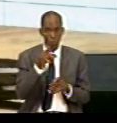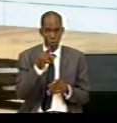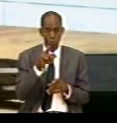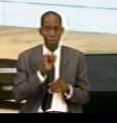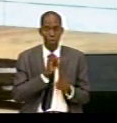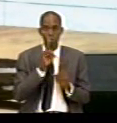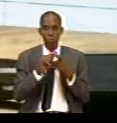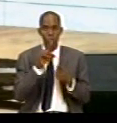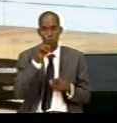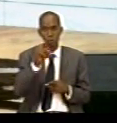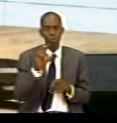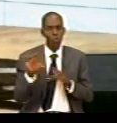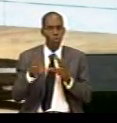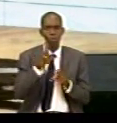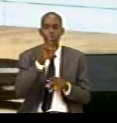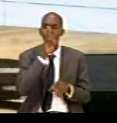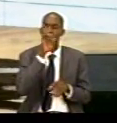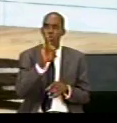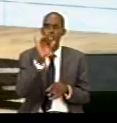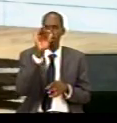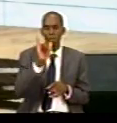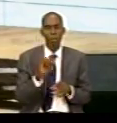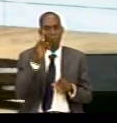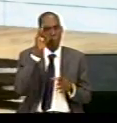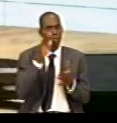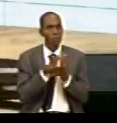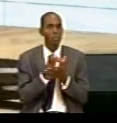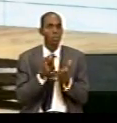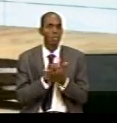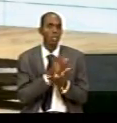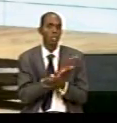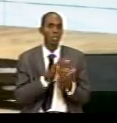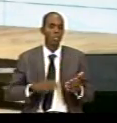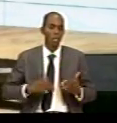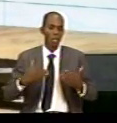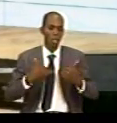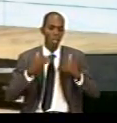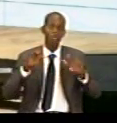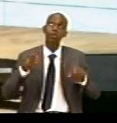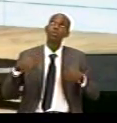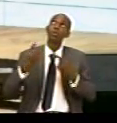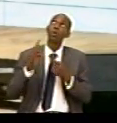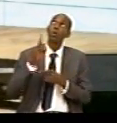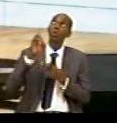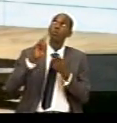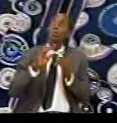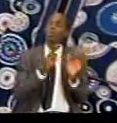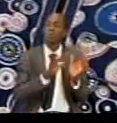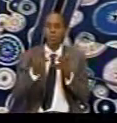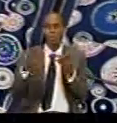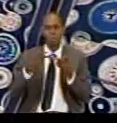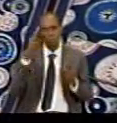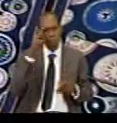you really believe Christ has gone to prepare a place for you?